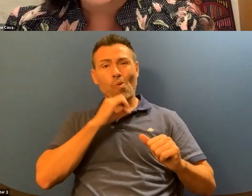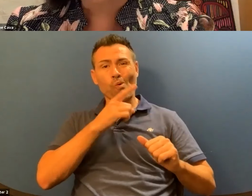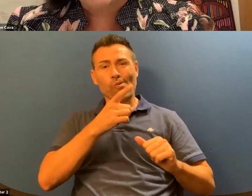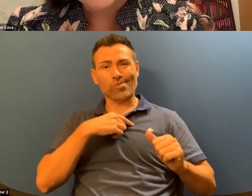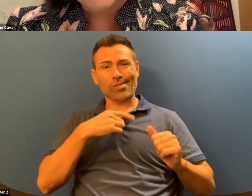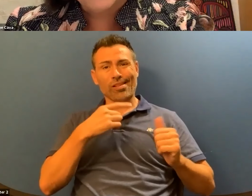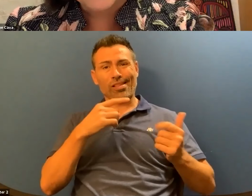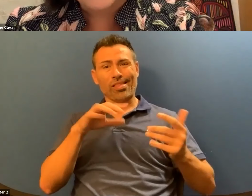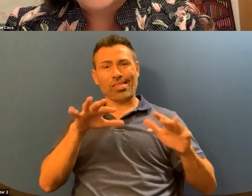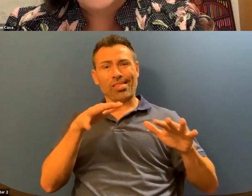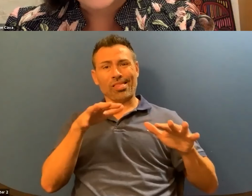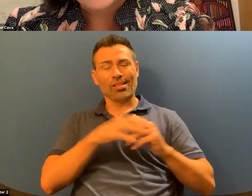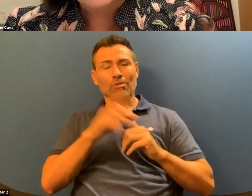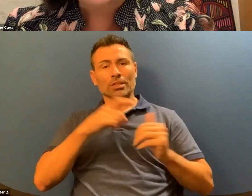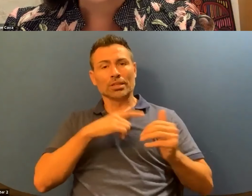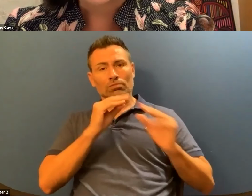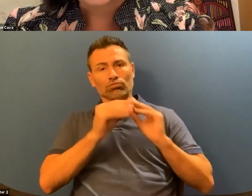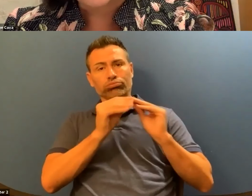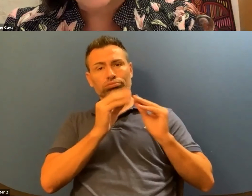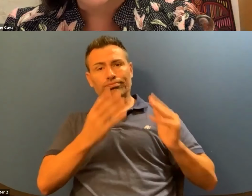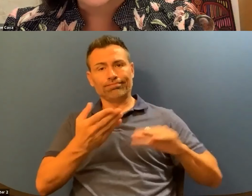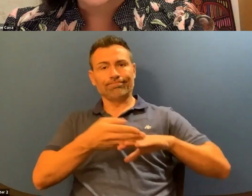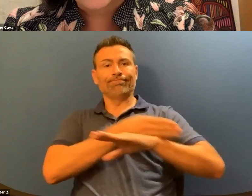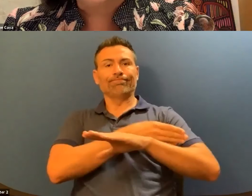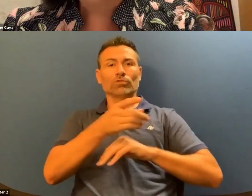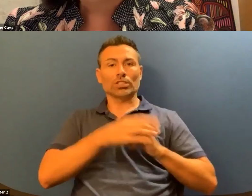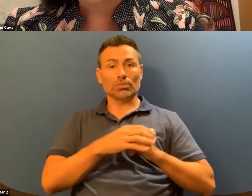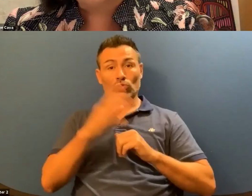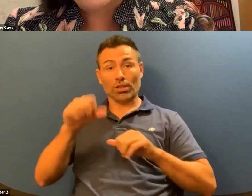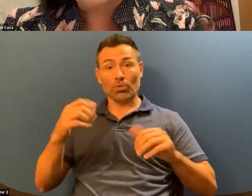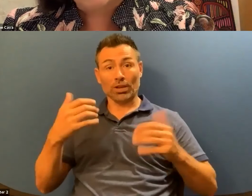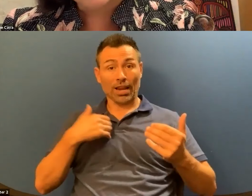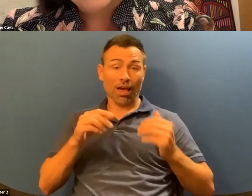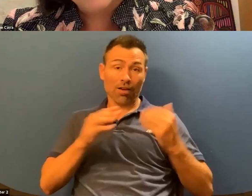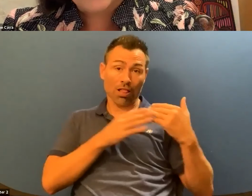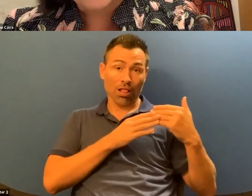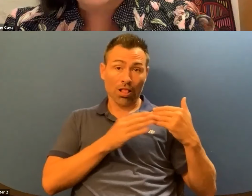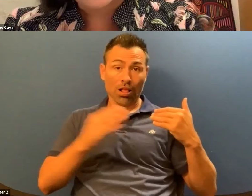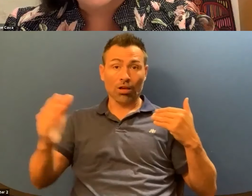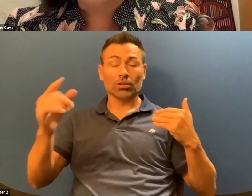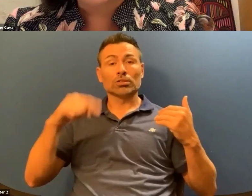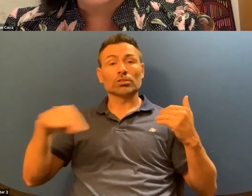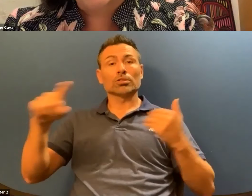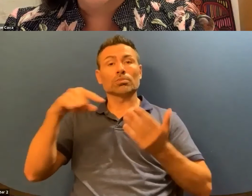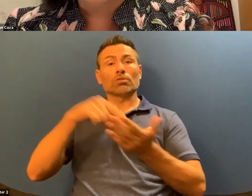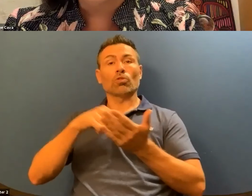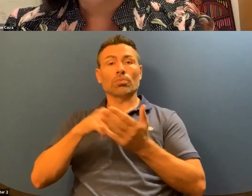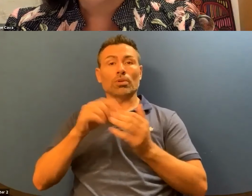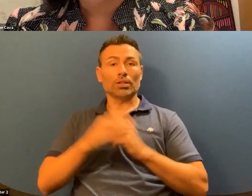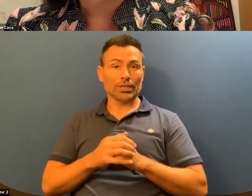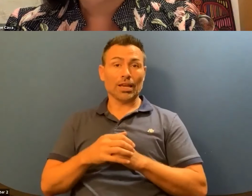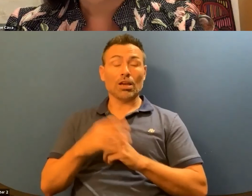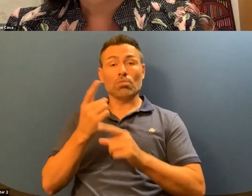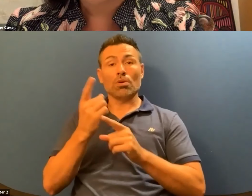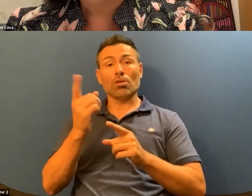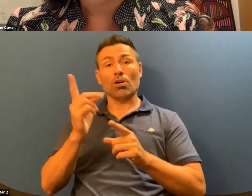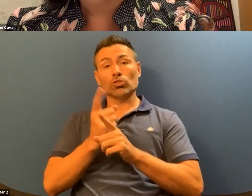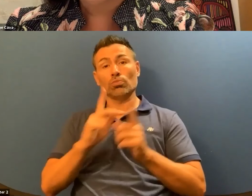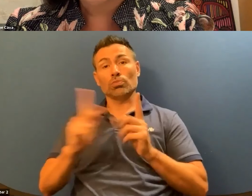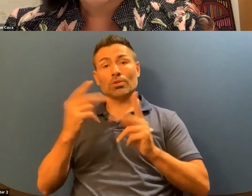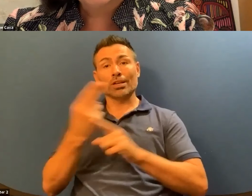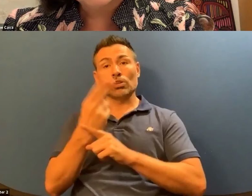affordability. So long-term affordability is key. We can use our dollars as well to help people harden their homes so they can live in them longer. And do you